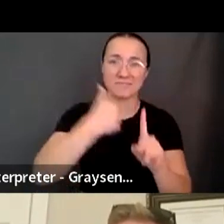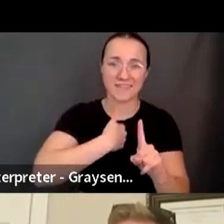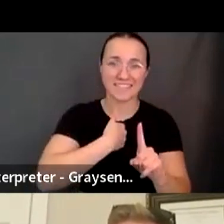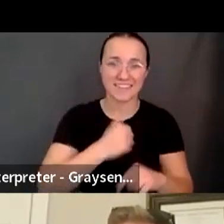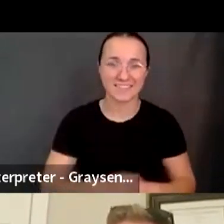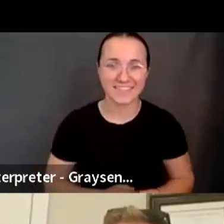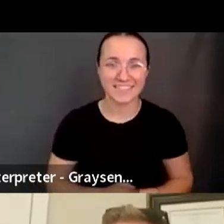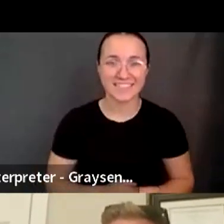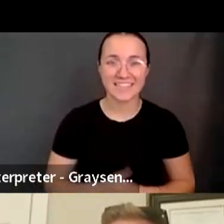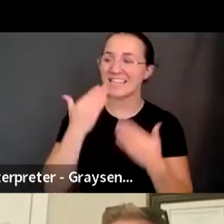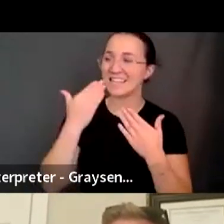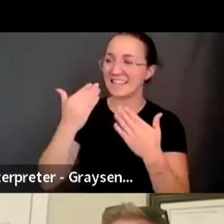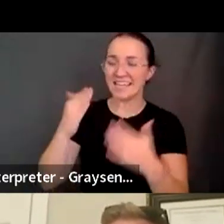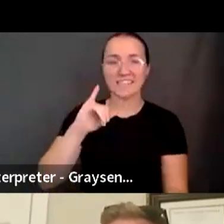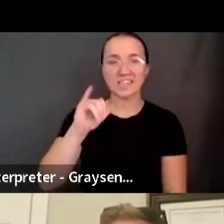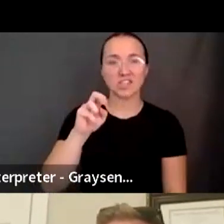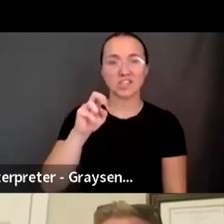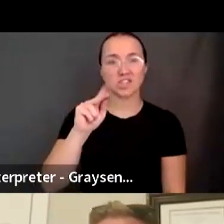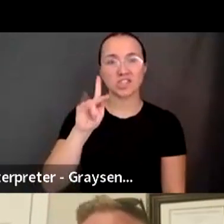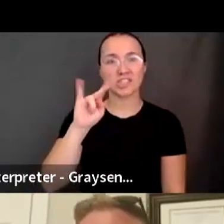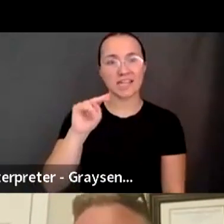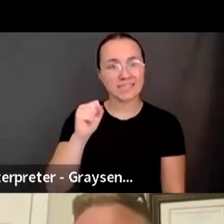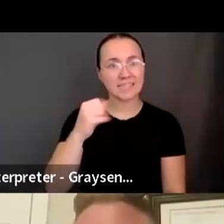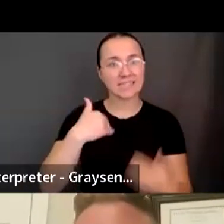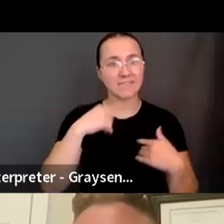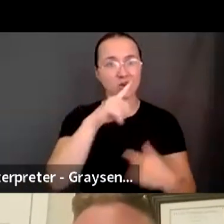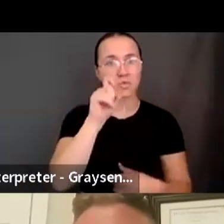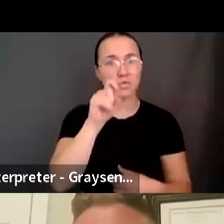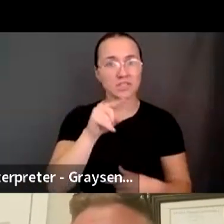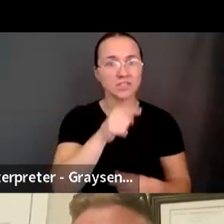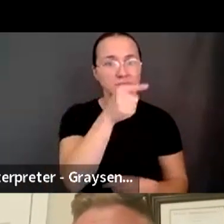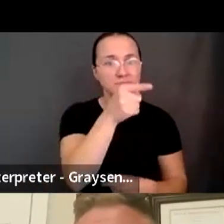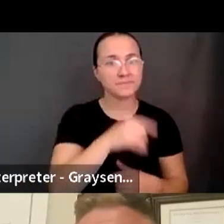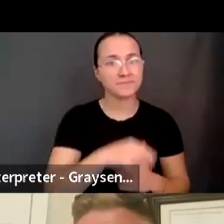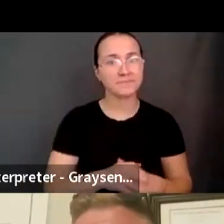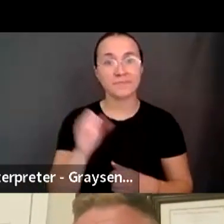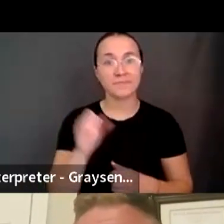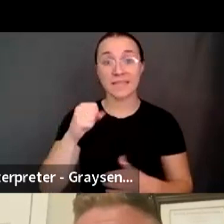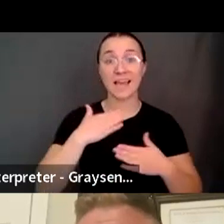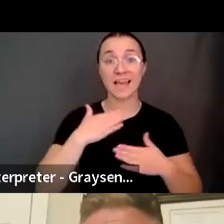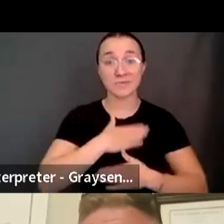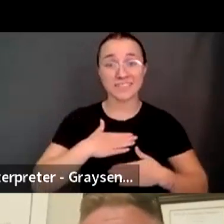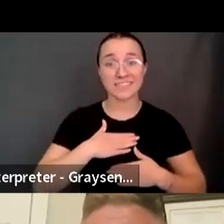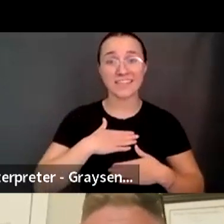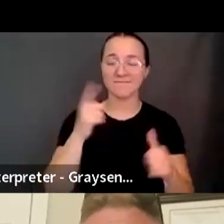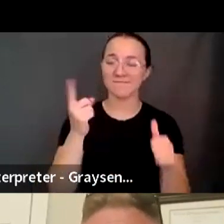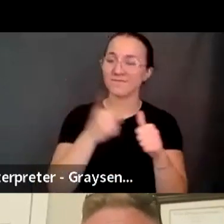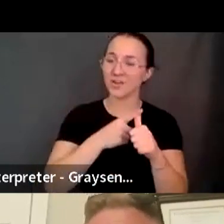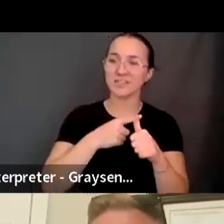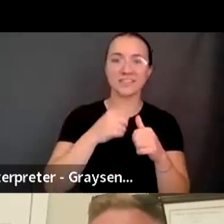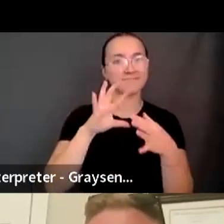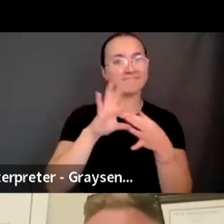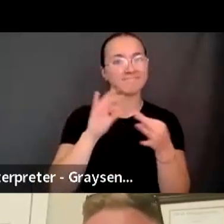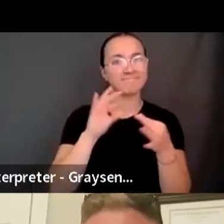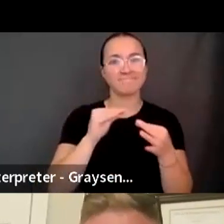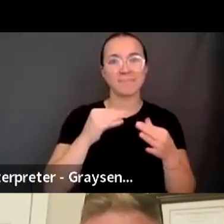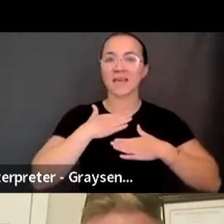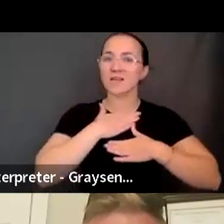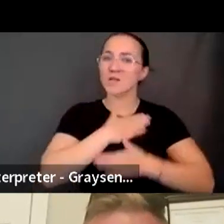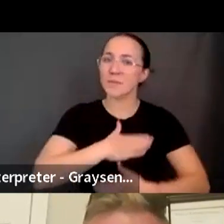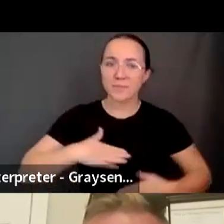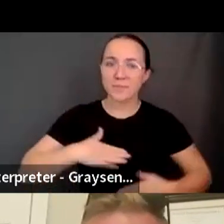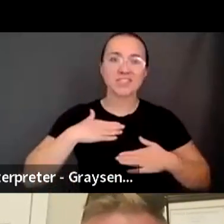Thanks. Jenkins, looks like you got a question. Yeah, appreciate it. First of all, I just want to say I really appreciate this presentation.